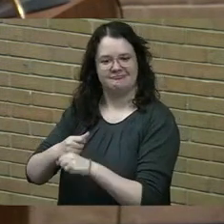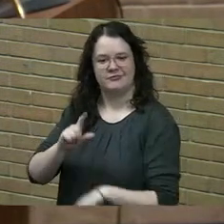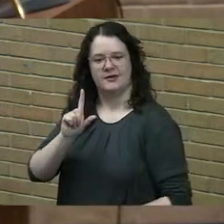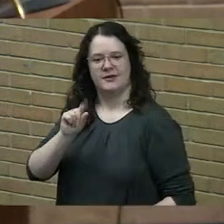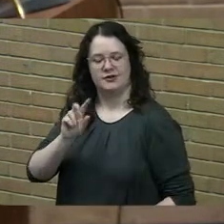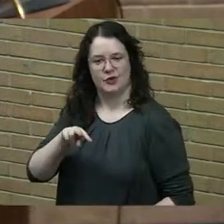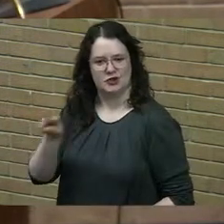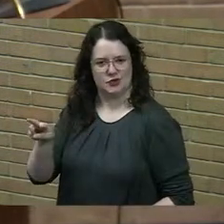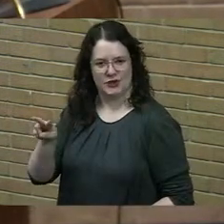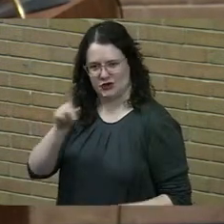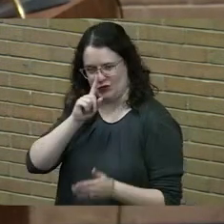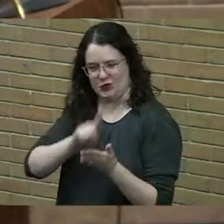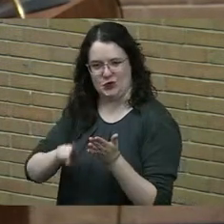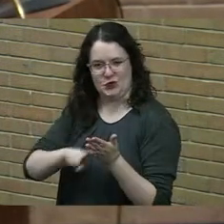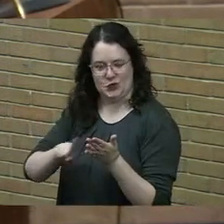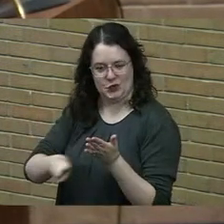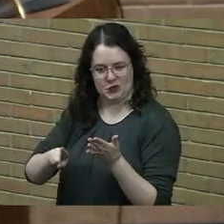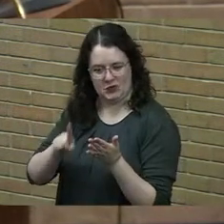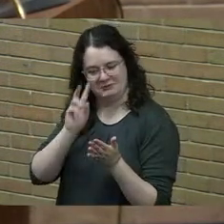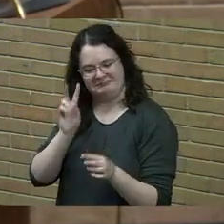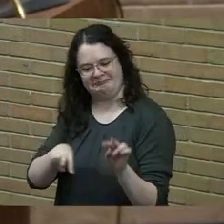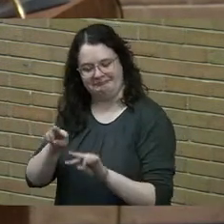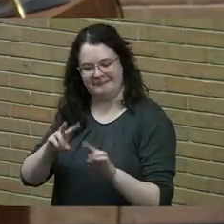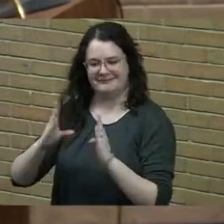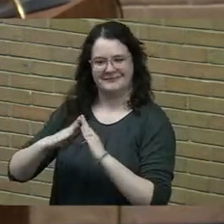2022 audit of the town of